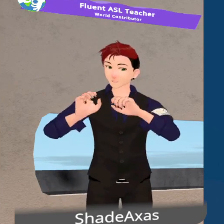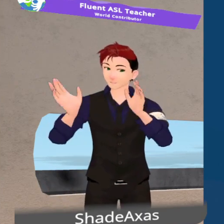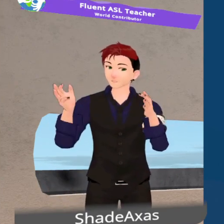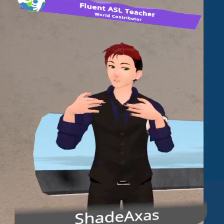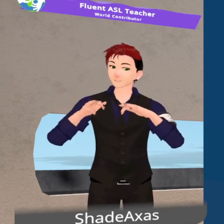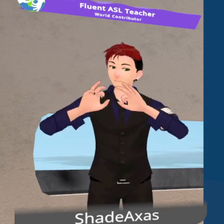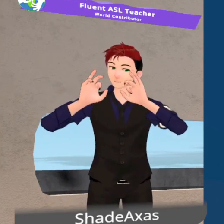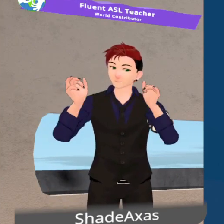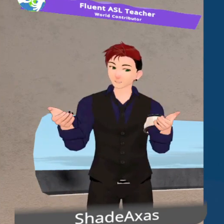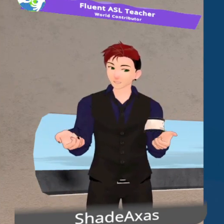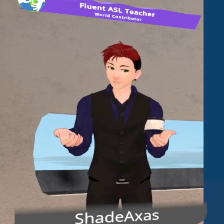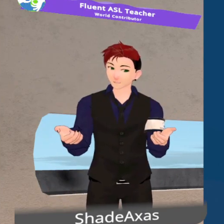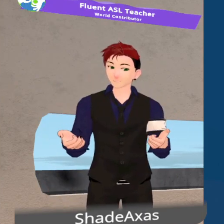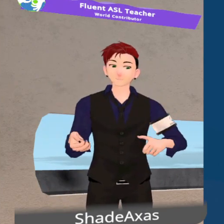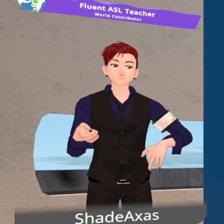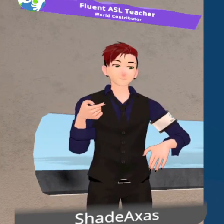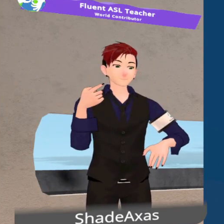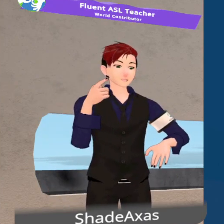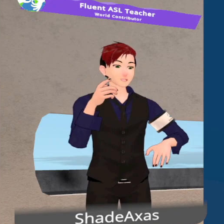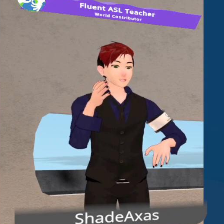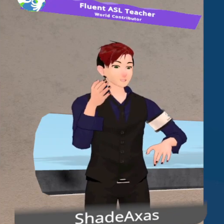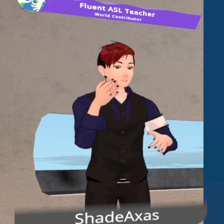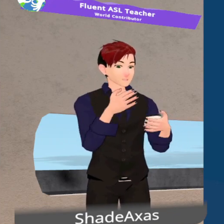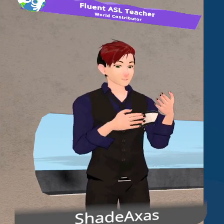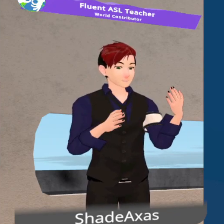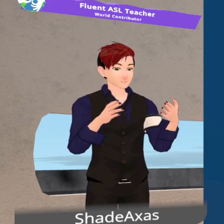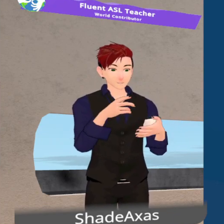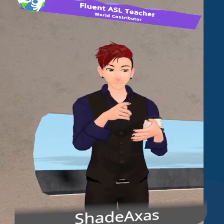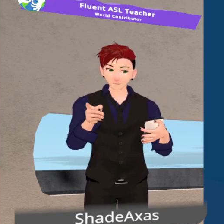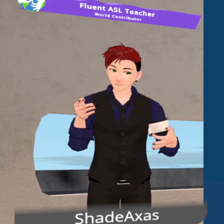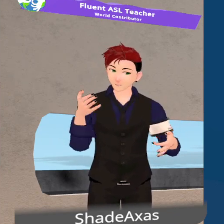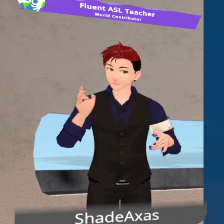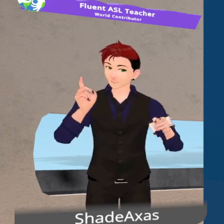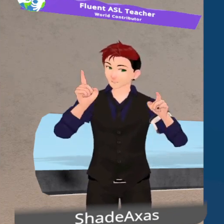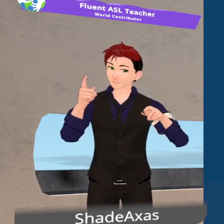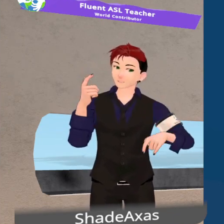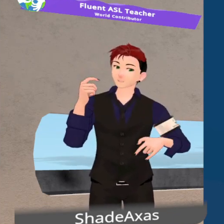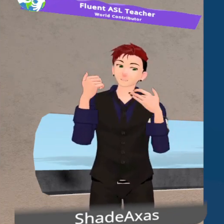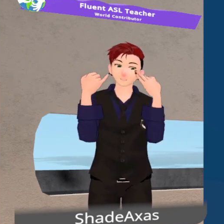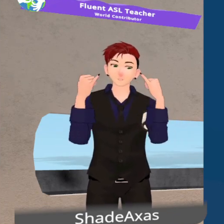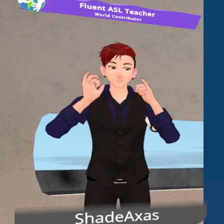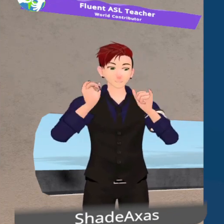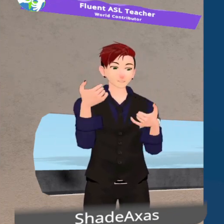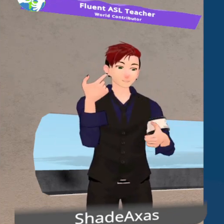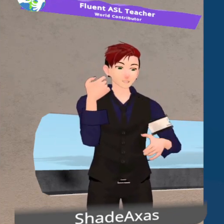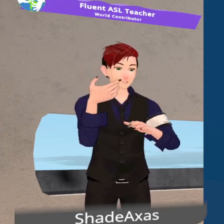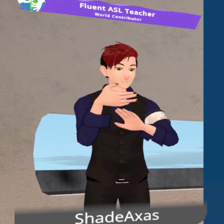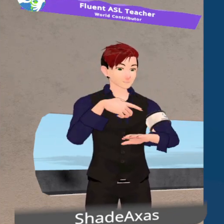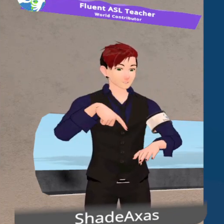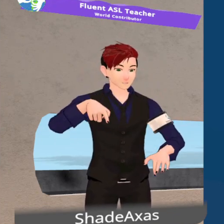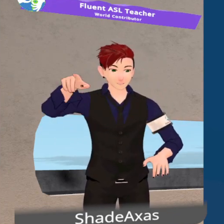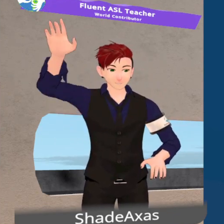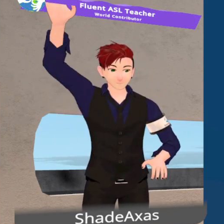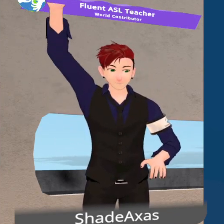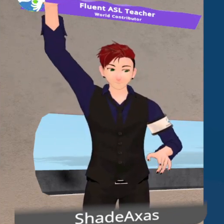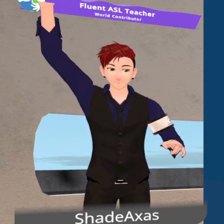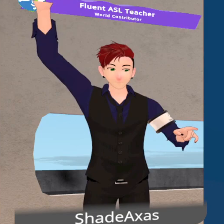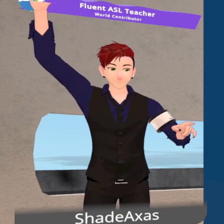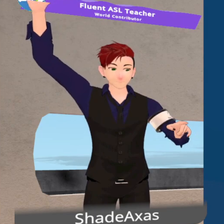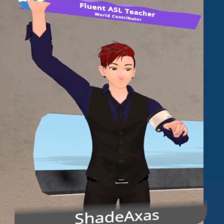We also obviously have classes. I'm sure some of you, did any of you go to Jenny's class before